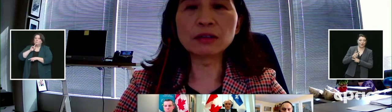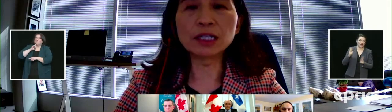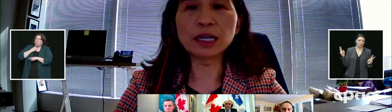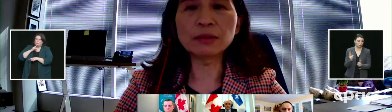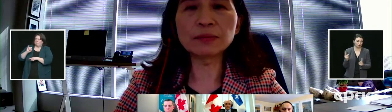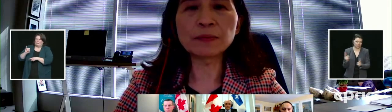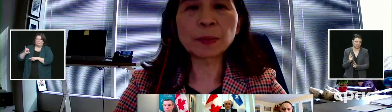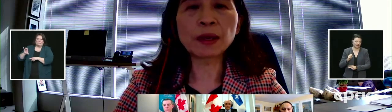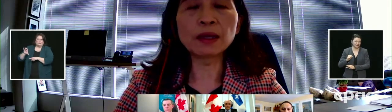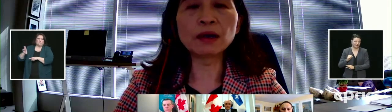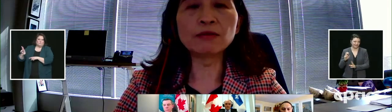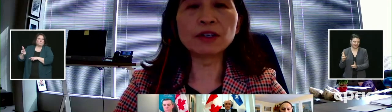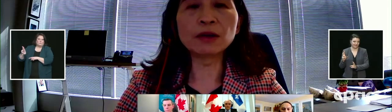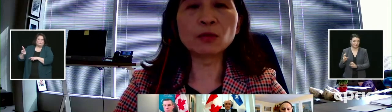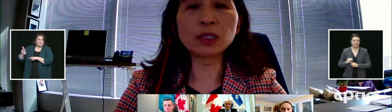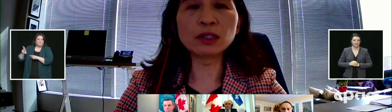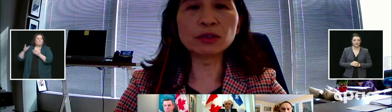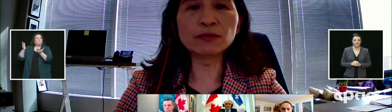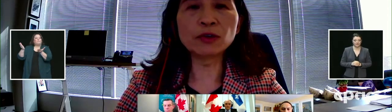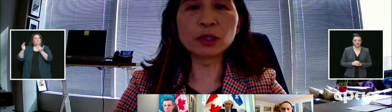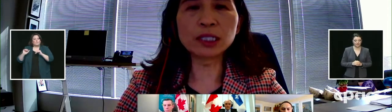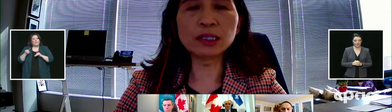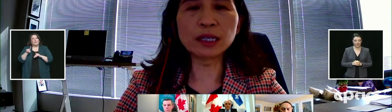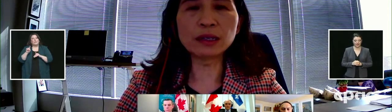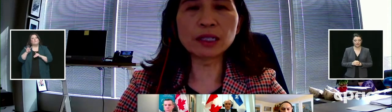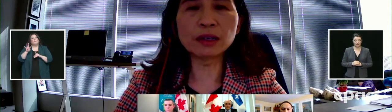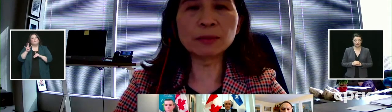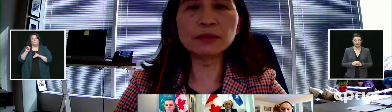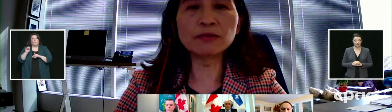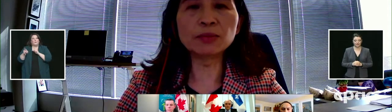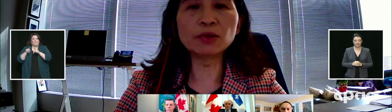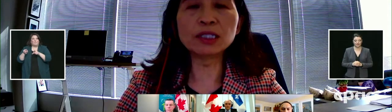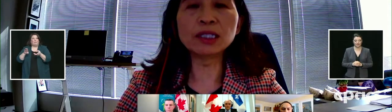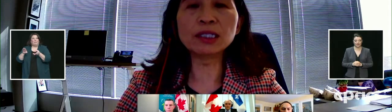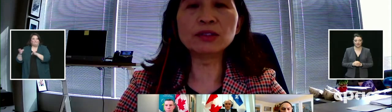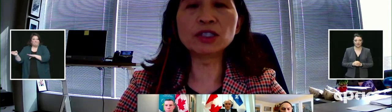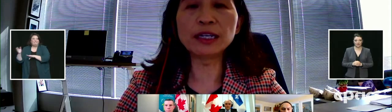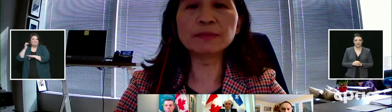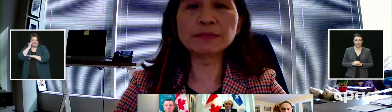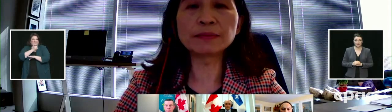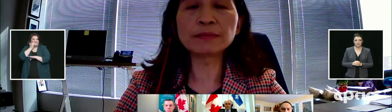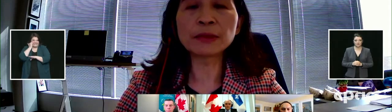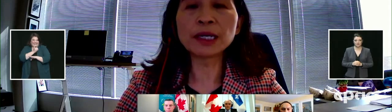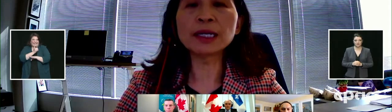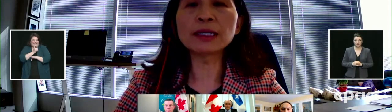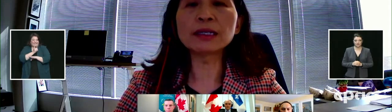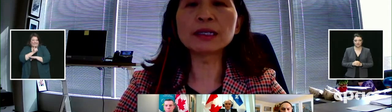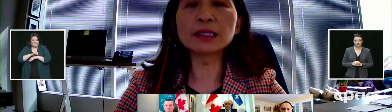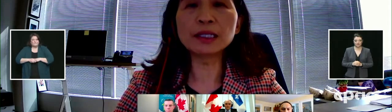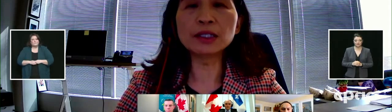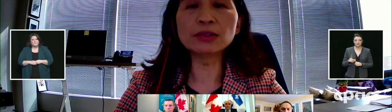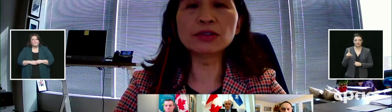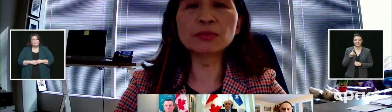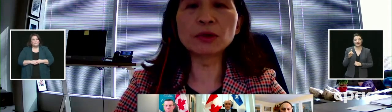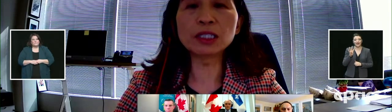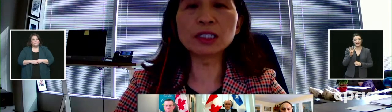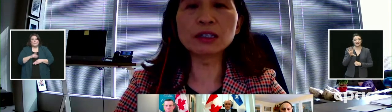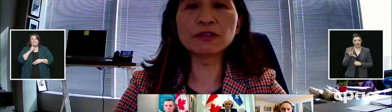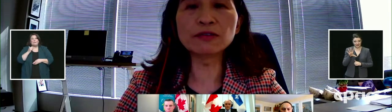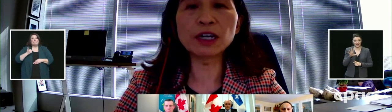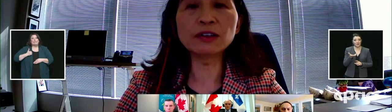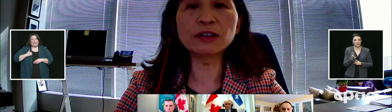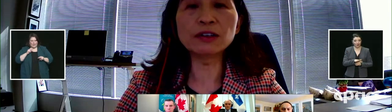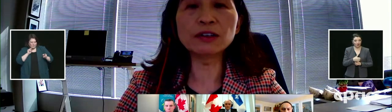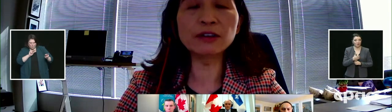critical care, and over 140 deaths are being reported each day. Canada continues to monitor